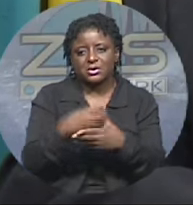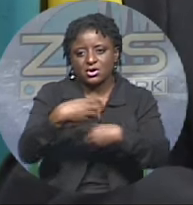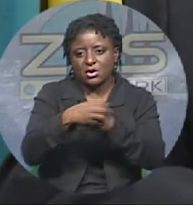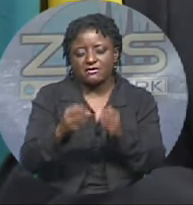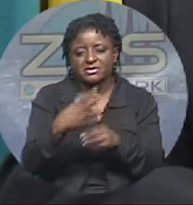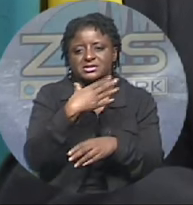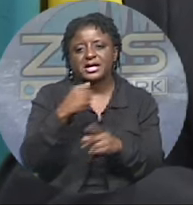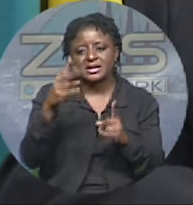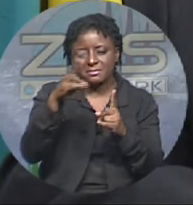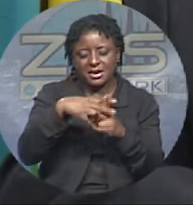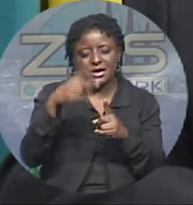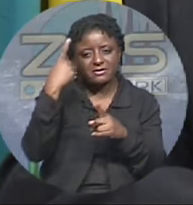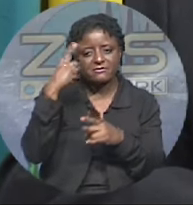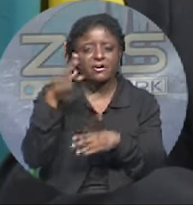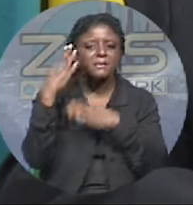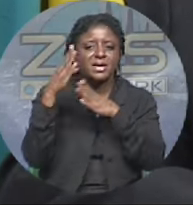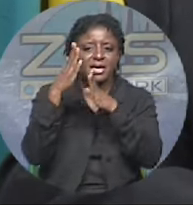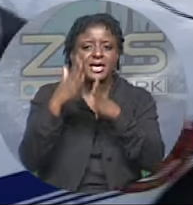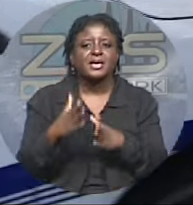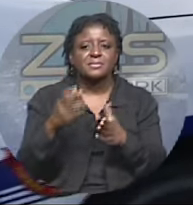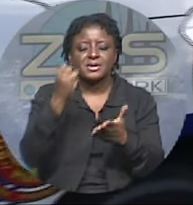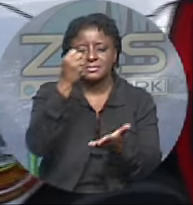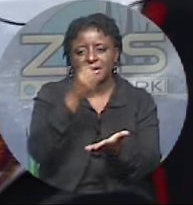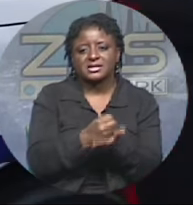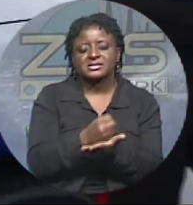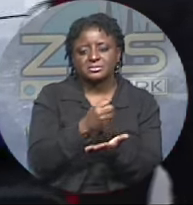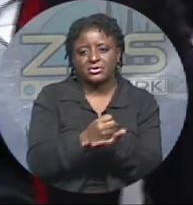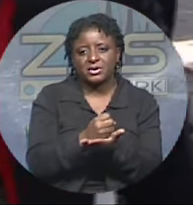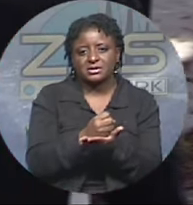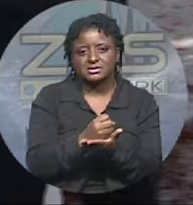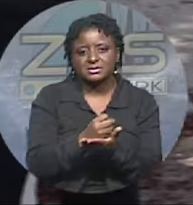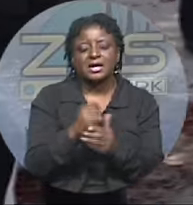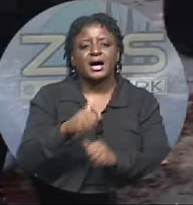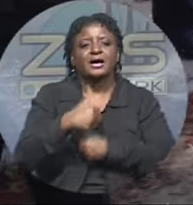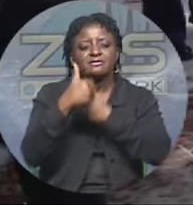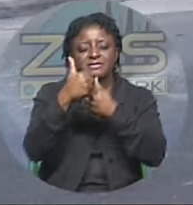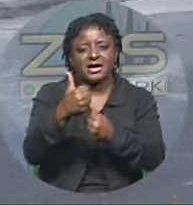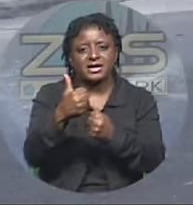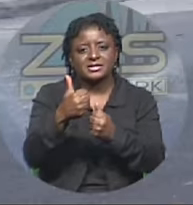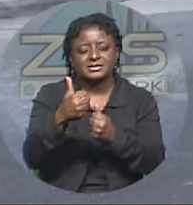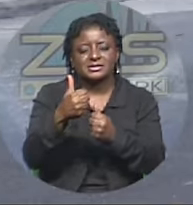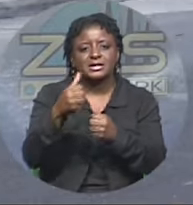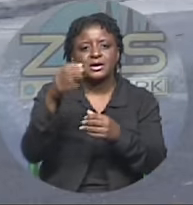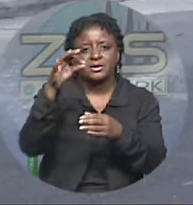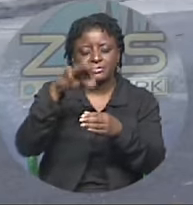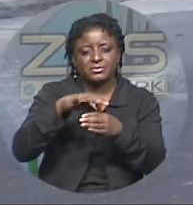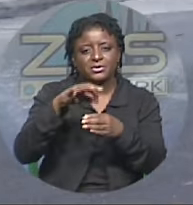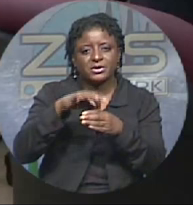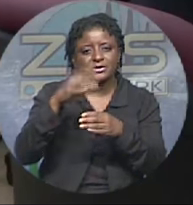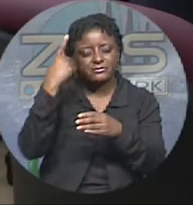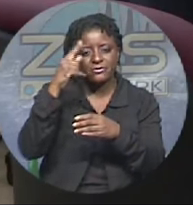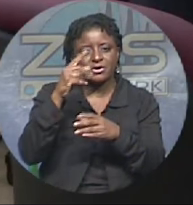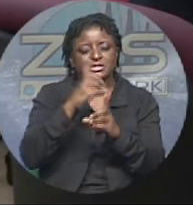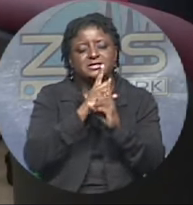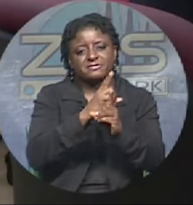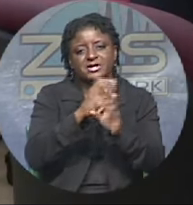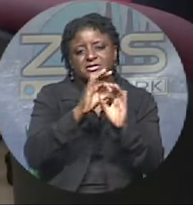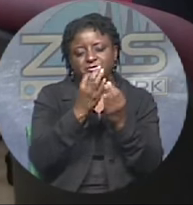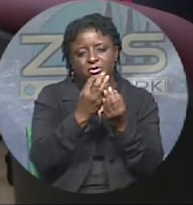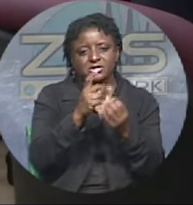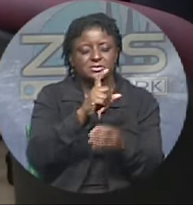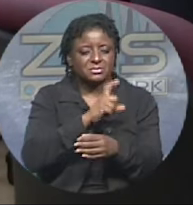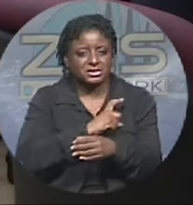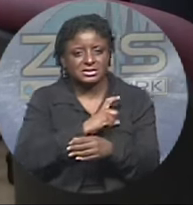their Bahamian passport. Advanced poll voting remains in place for the Defense Force, Police Force, Parliamentary